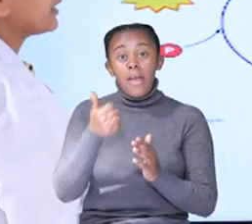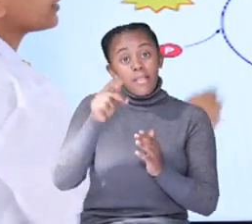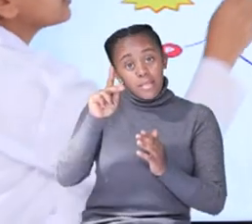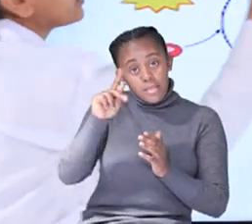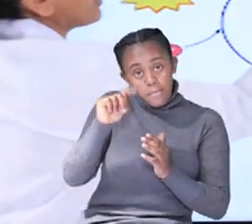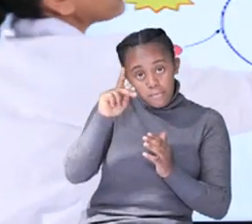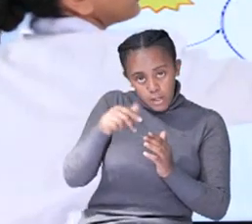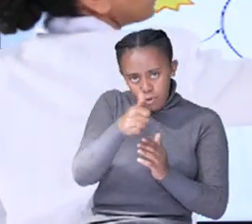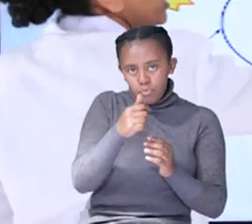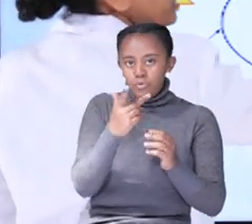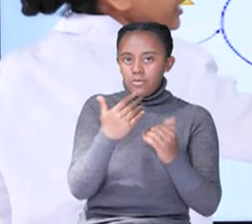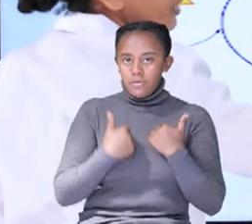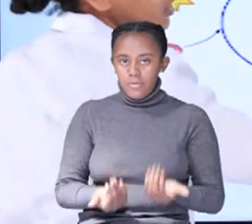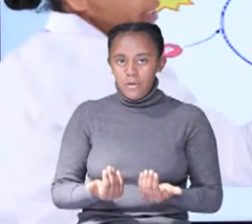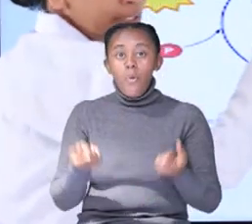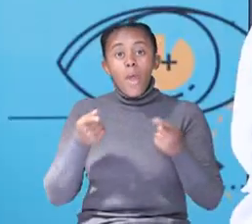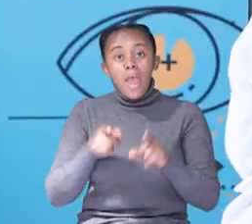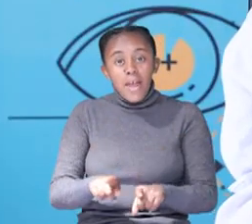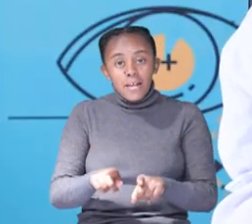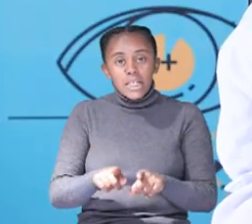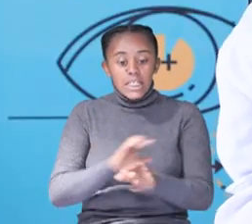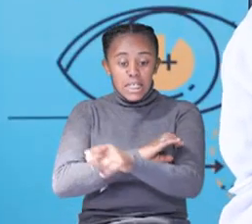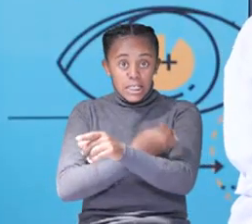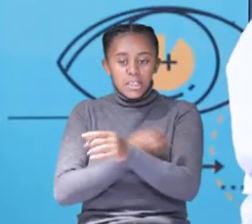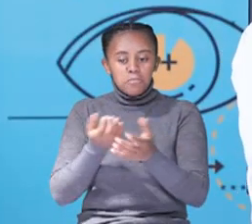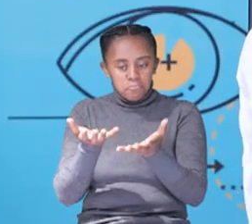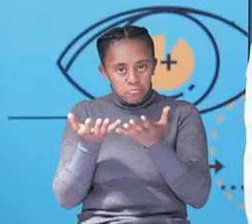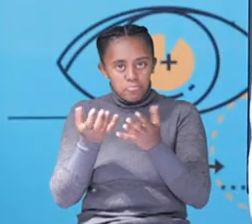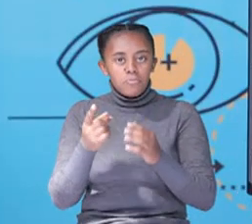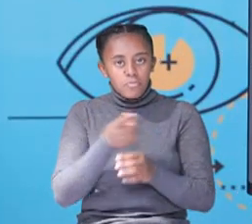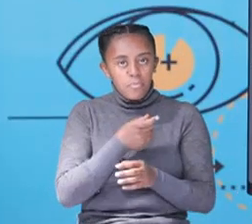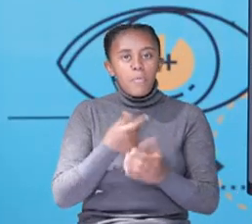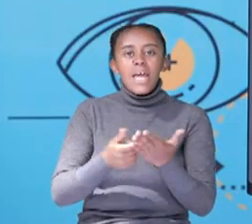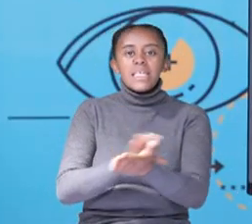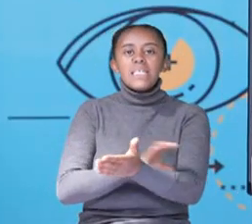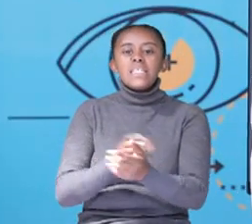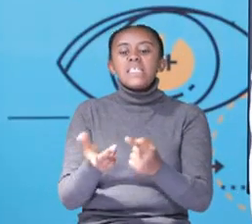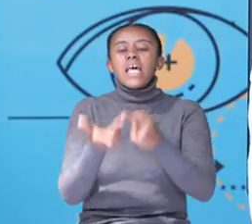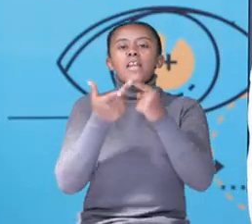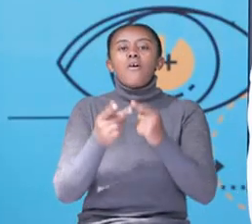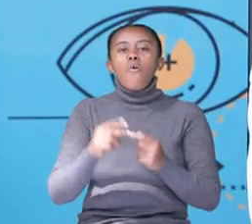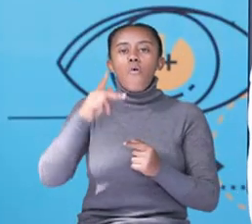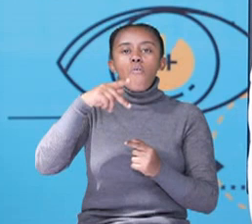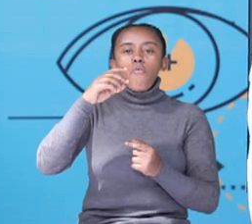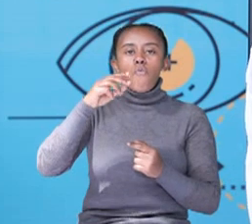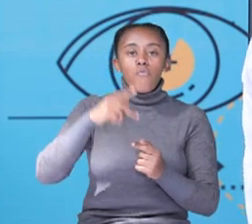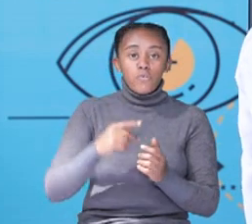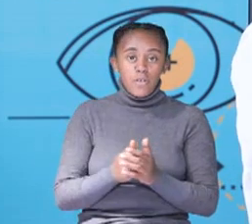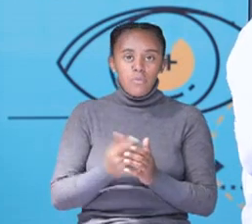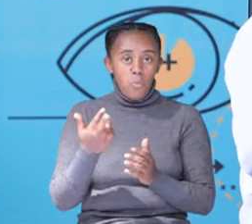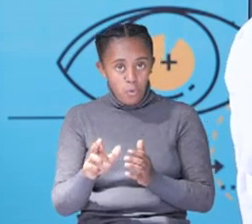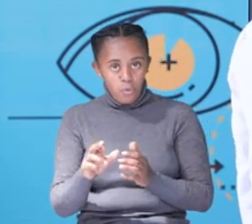said earlier. And when energy is needed by cell, this third phosphate or this bond